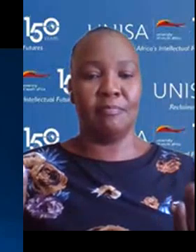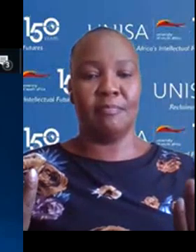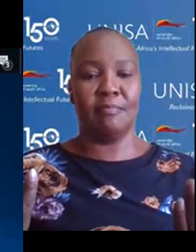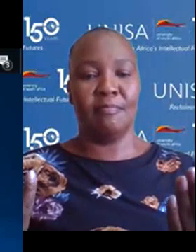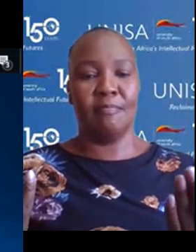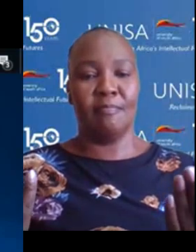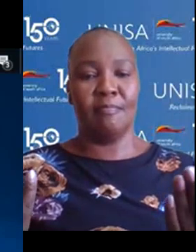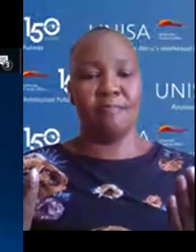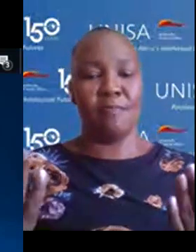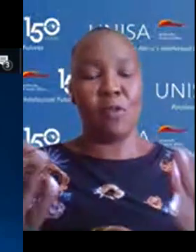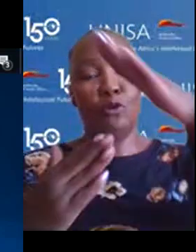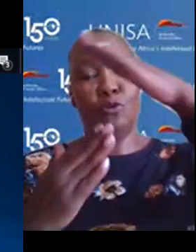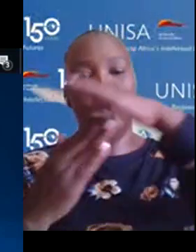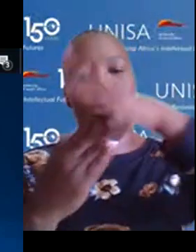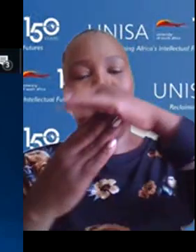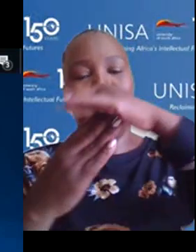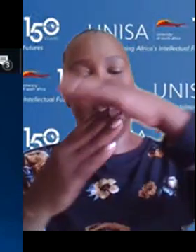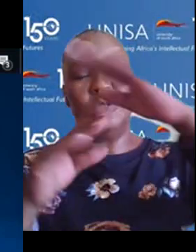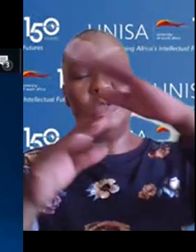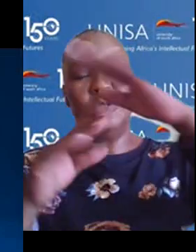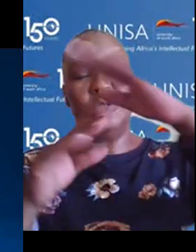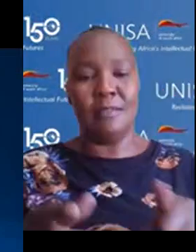or even to the top of the screen.